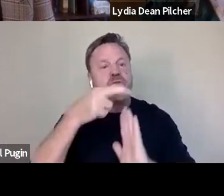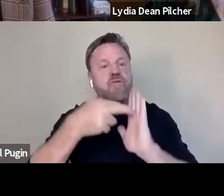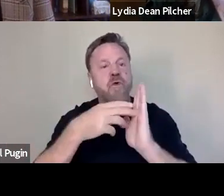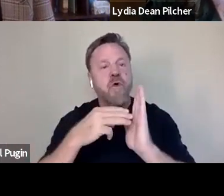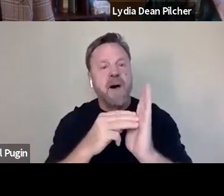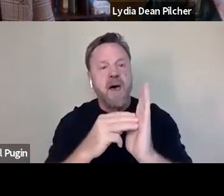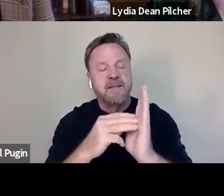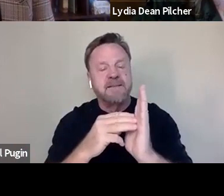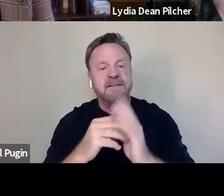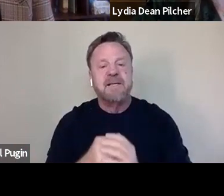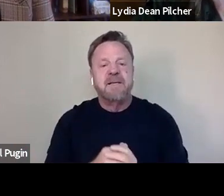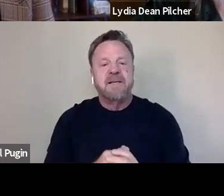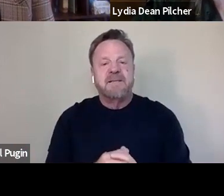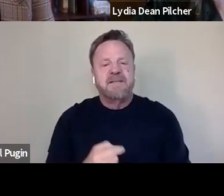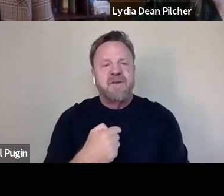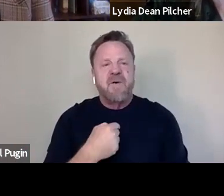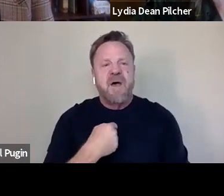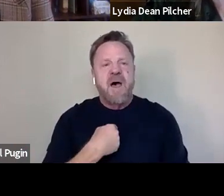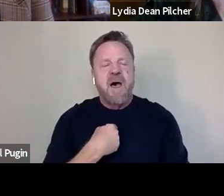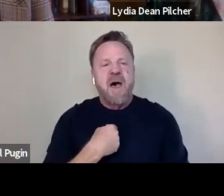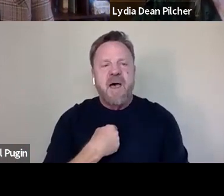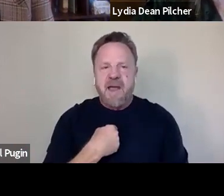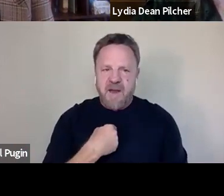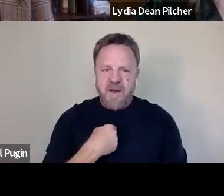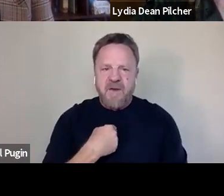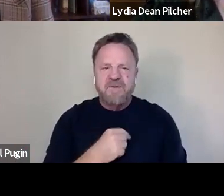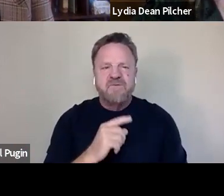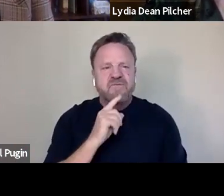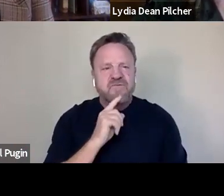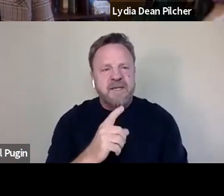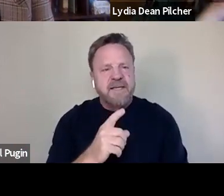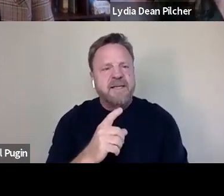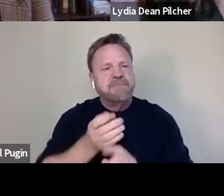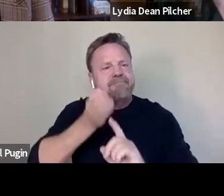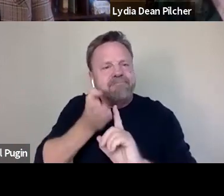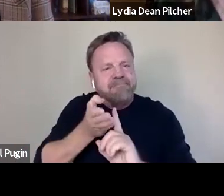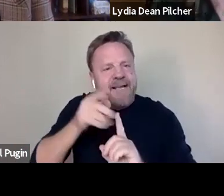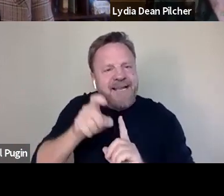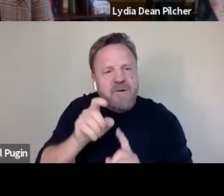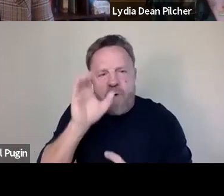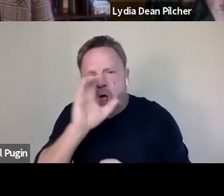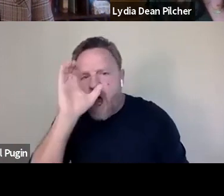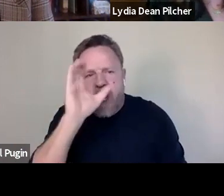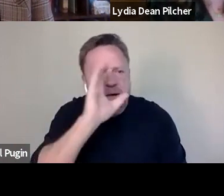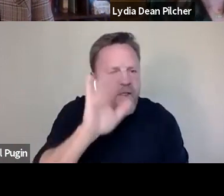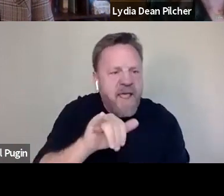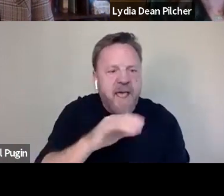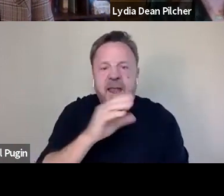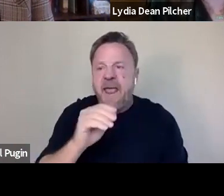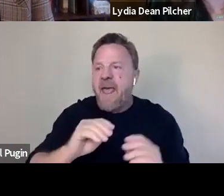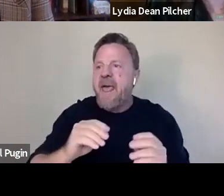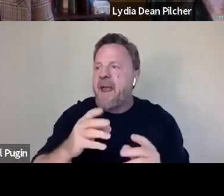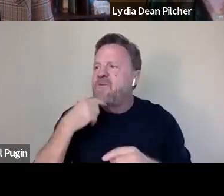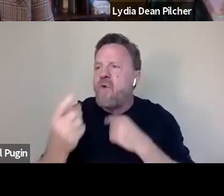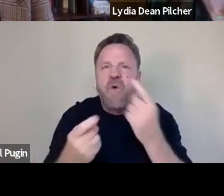So I was very bent on looking for that, and had sort of put the word out everywhere. And it was just a